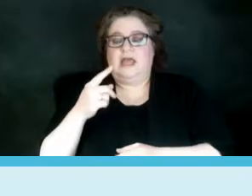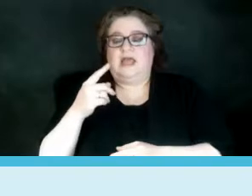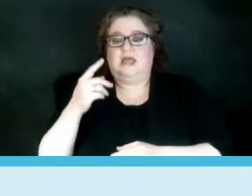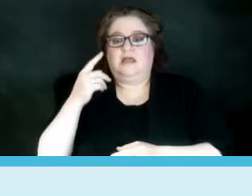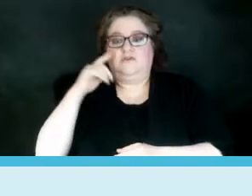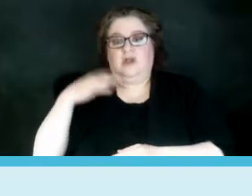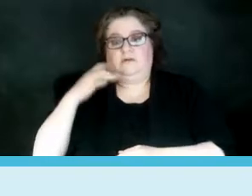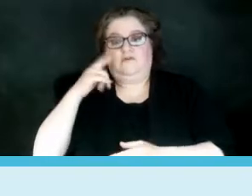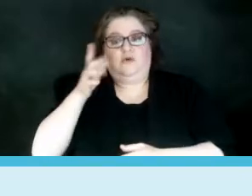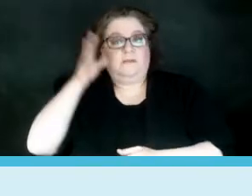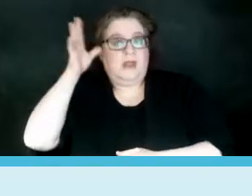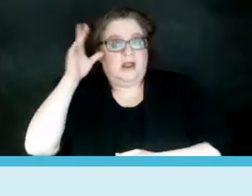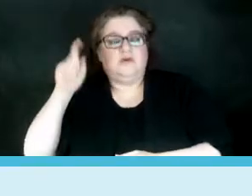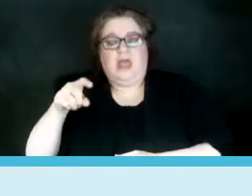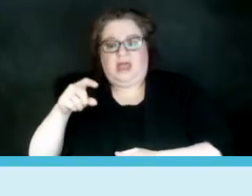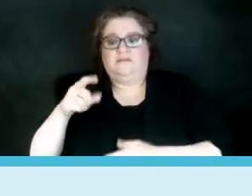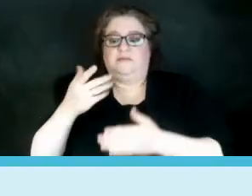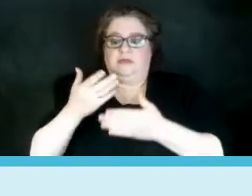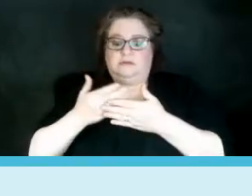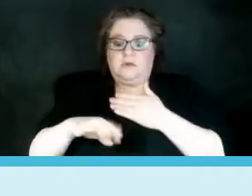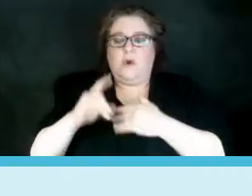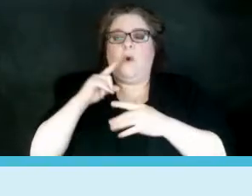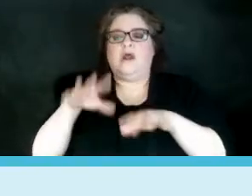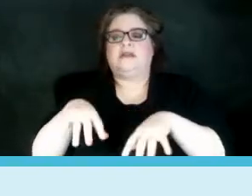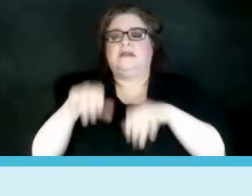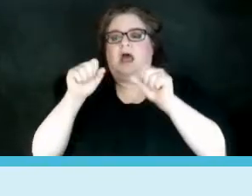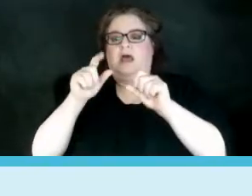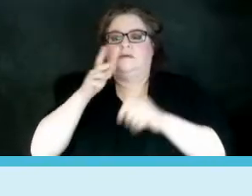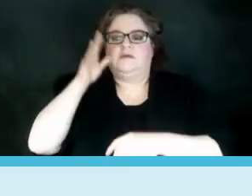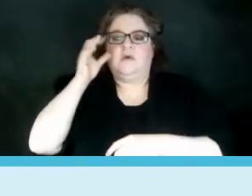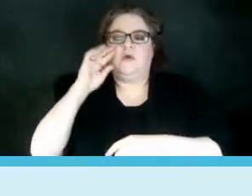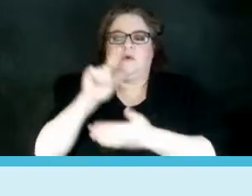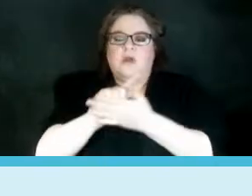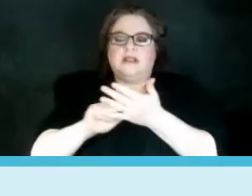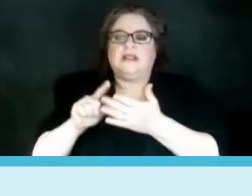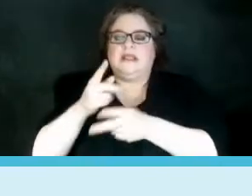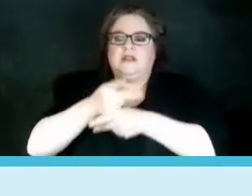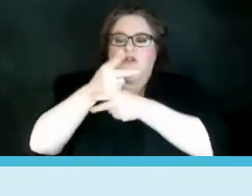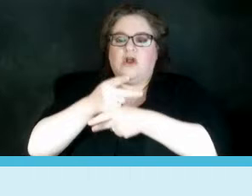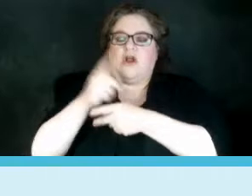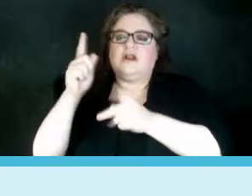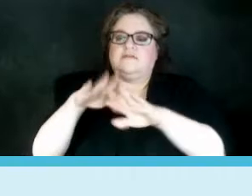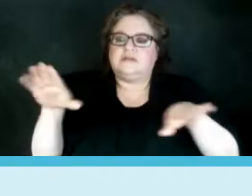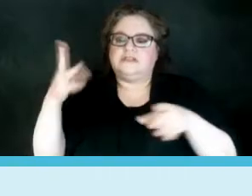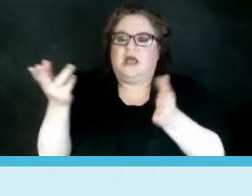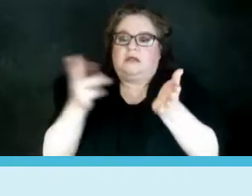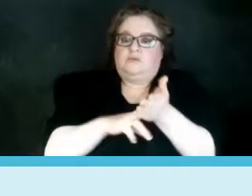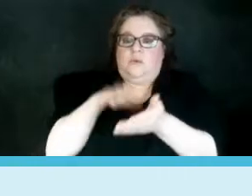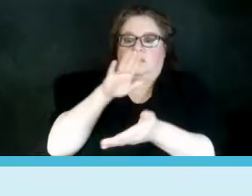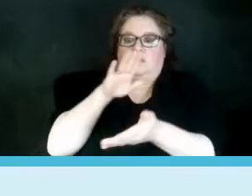member, you have to be the biological or adoptive parent, step parent, or legal guardian of a child enrolled in the